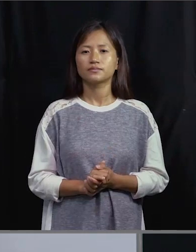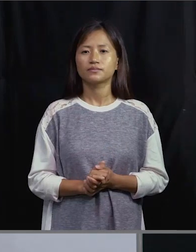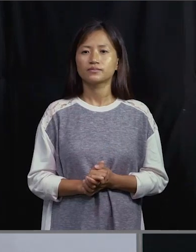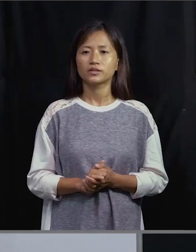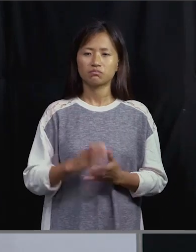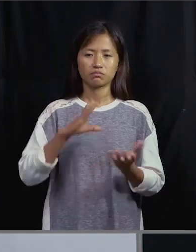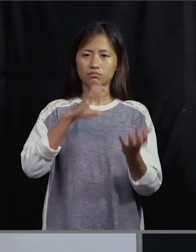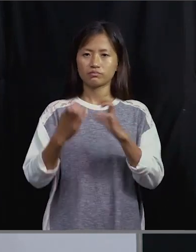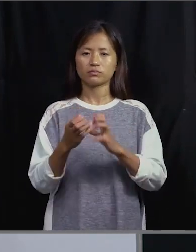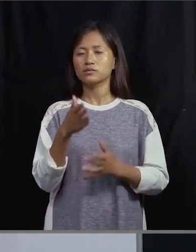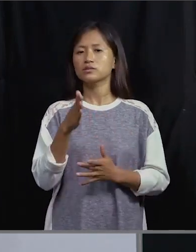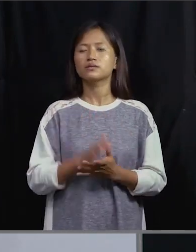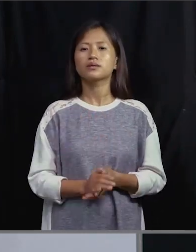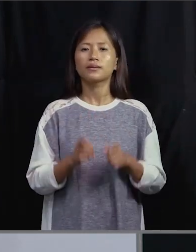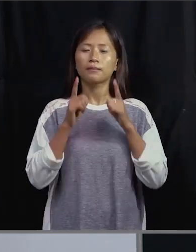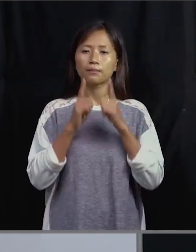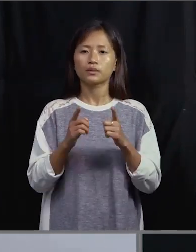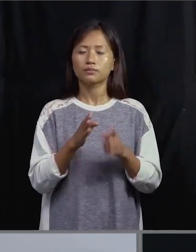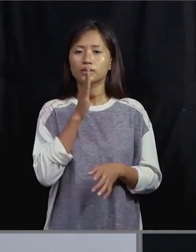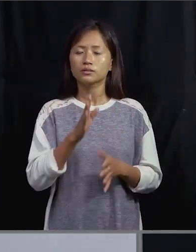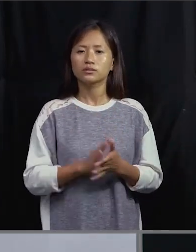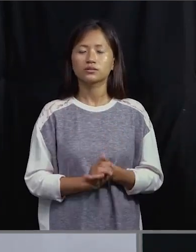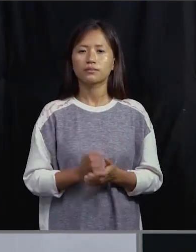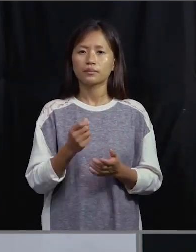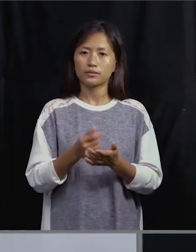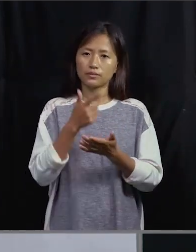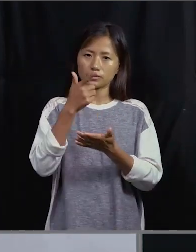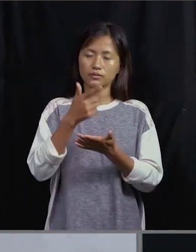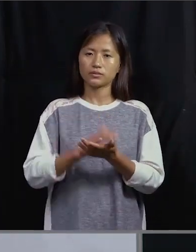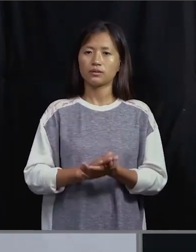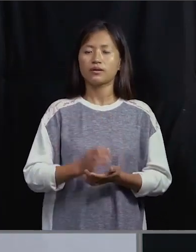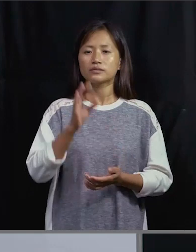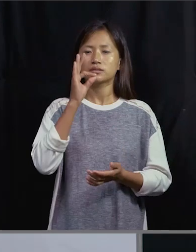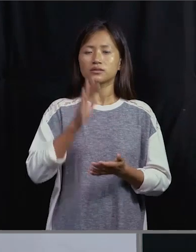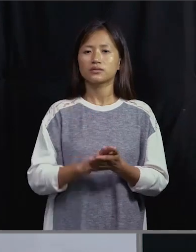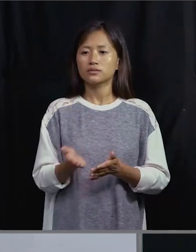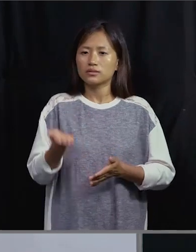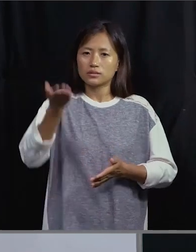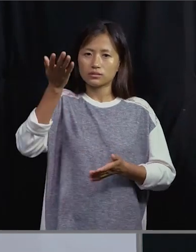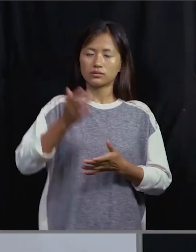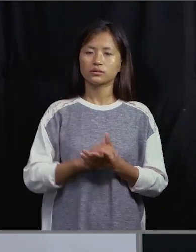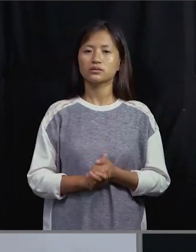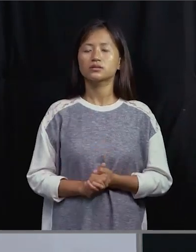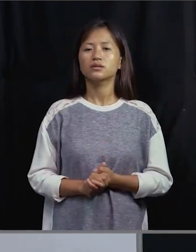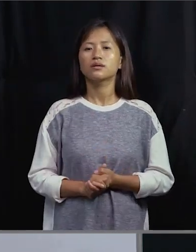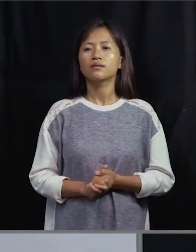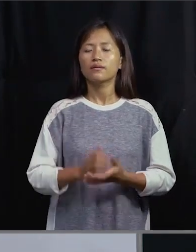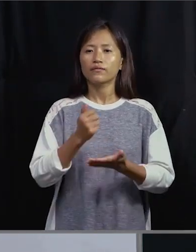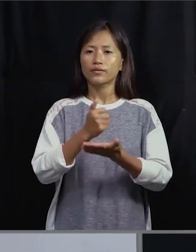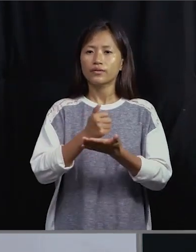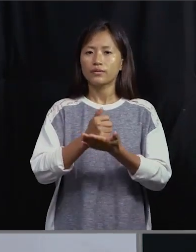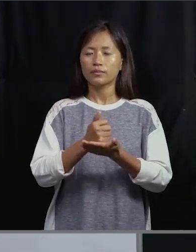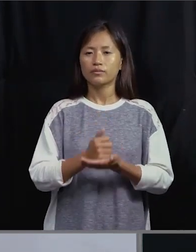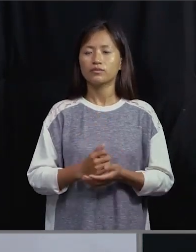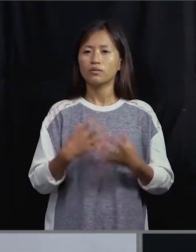The price of coffee does not change. But because the price of tea has risen, has increased, the demand for coffee